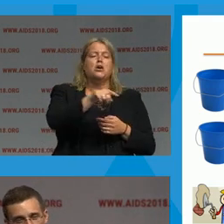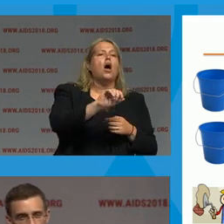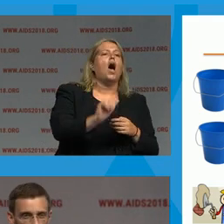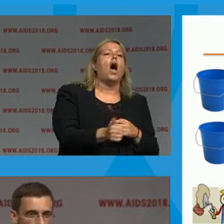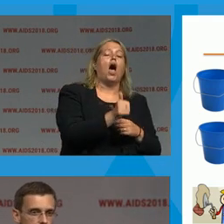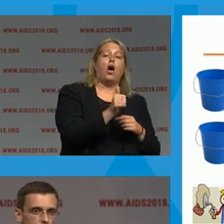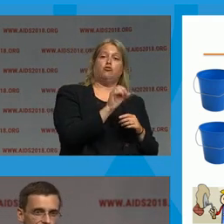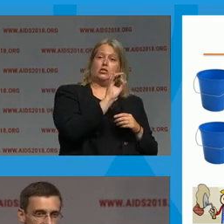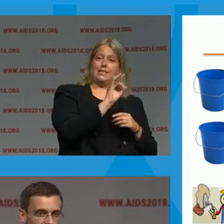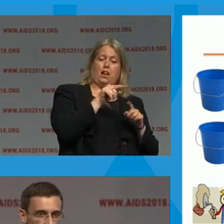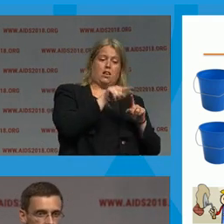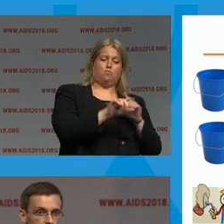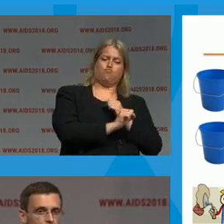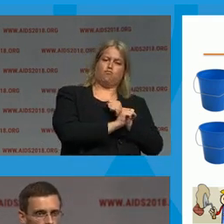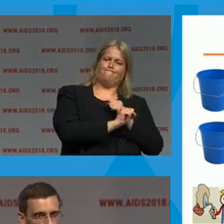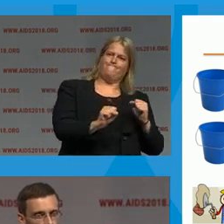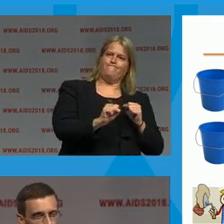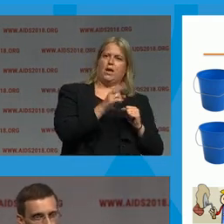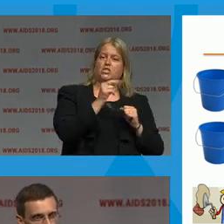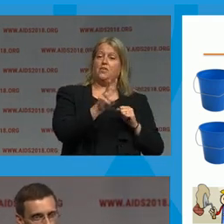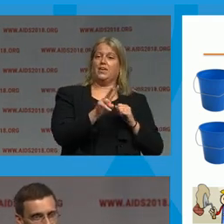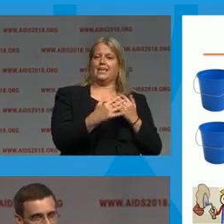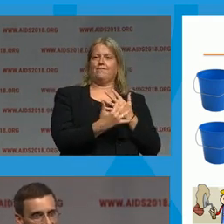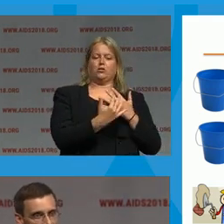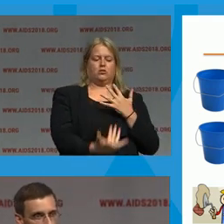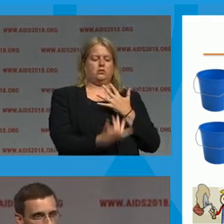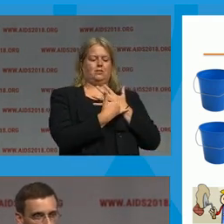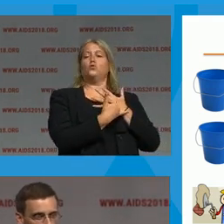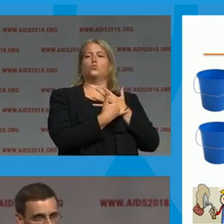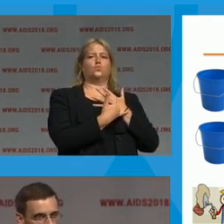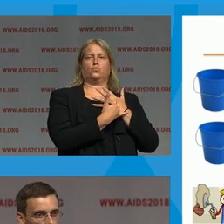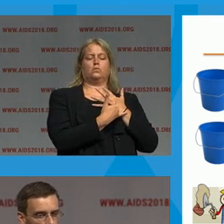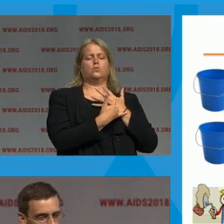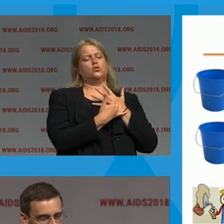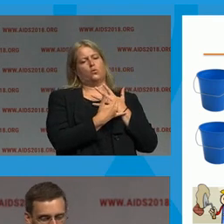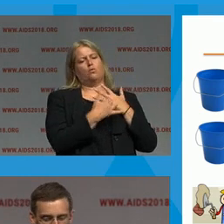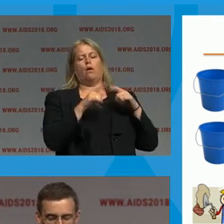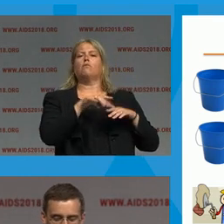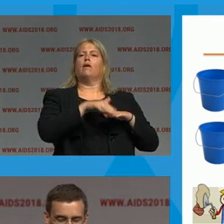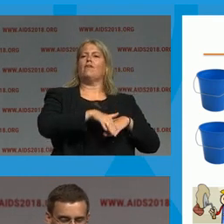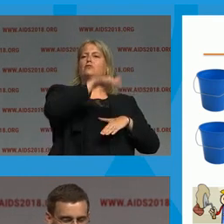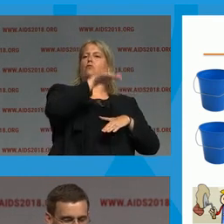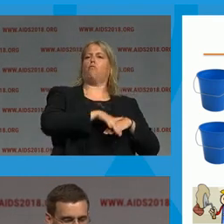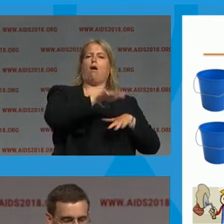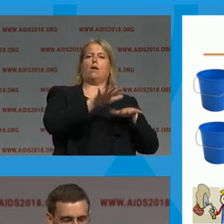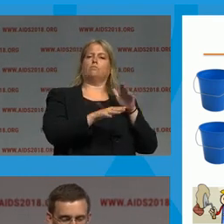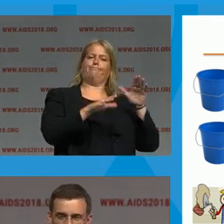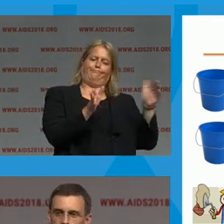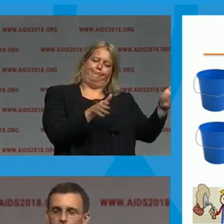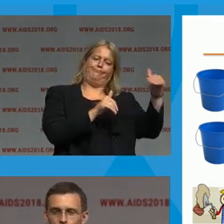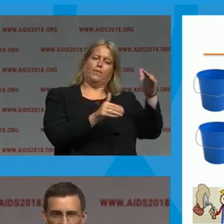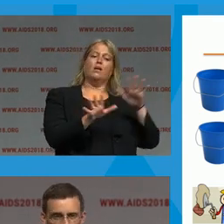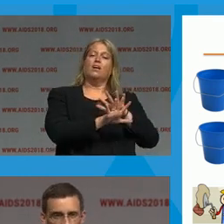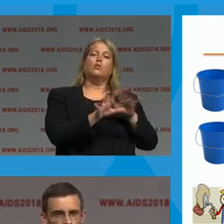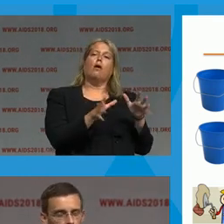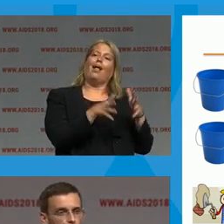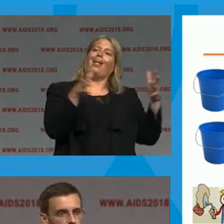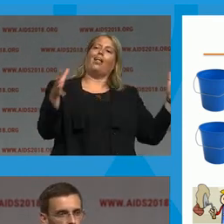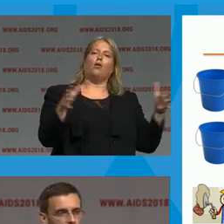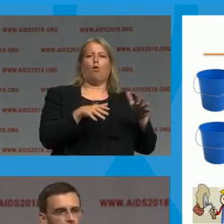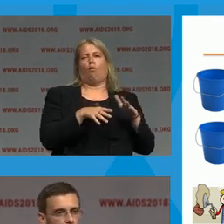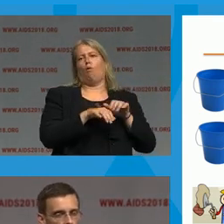cells resistant to HIV infection. So this is another way of containing the viral reservoir so that it can't do damage. Vaccines